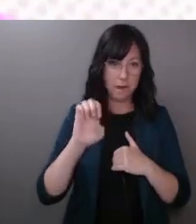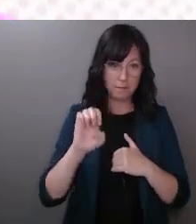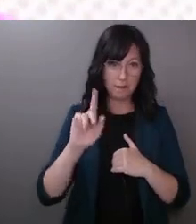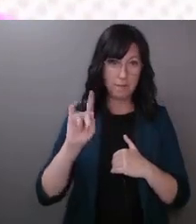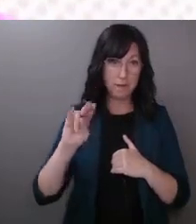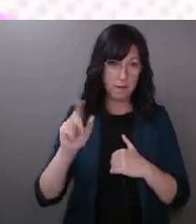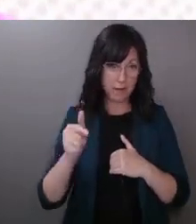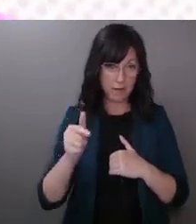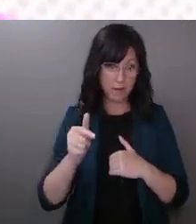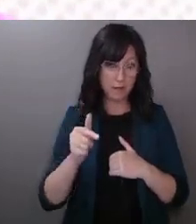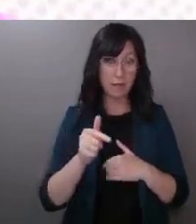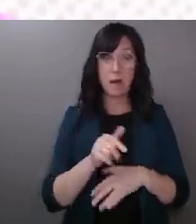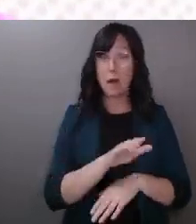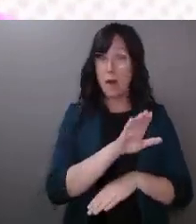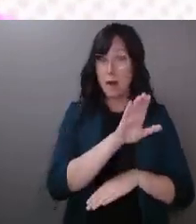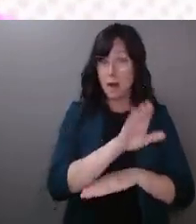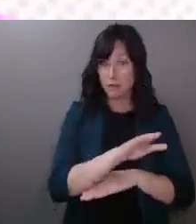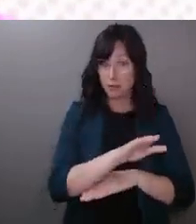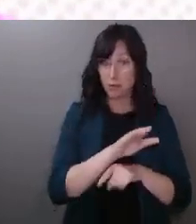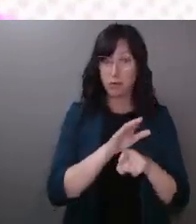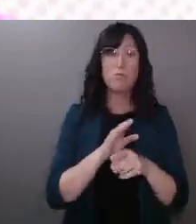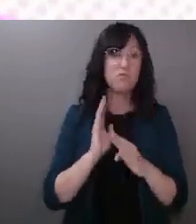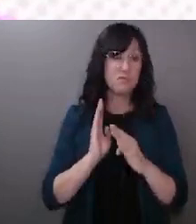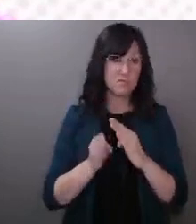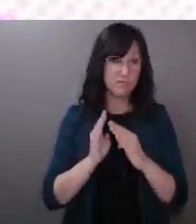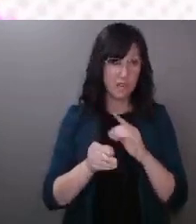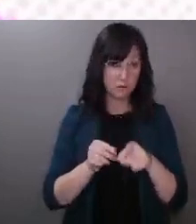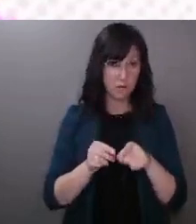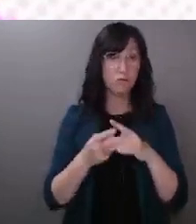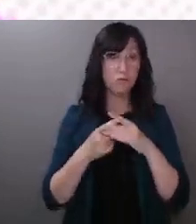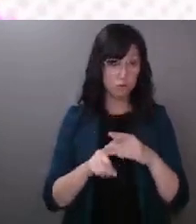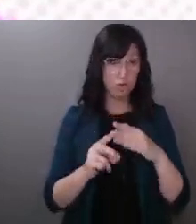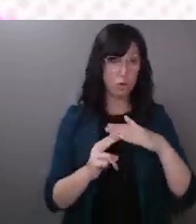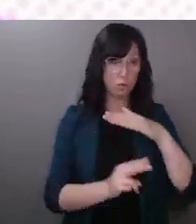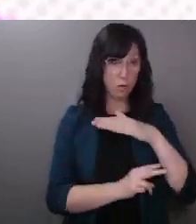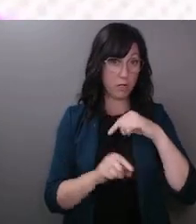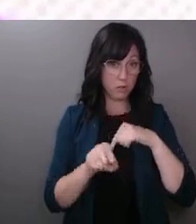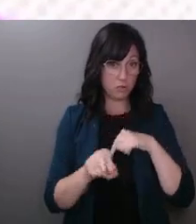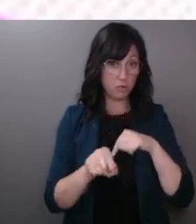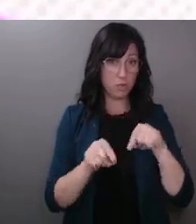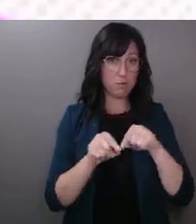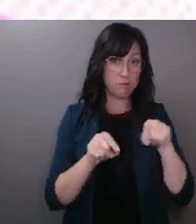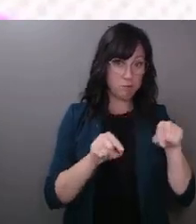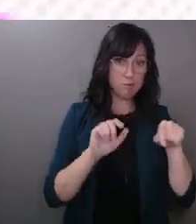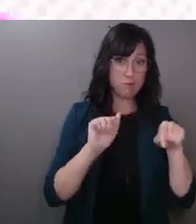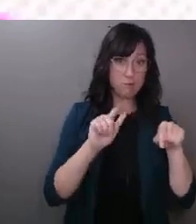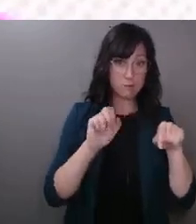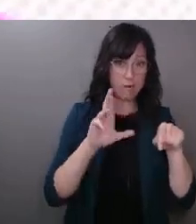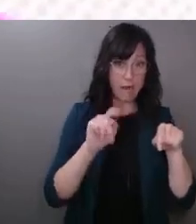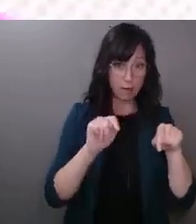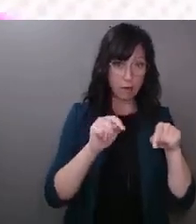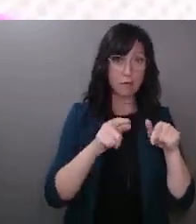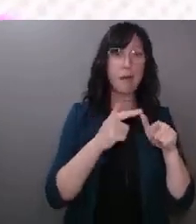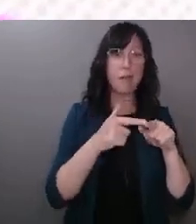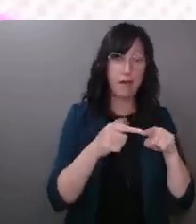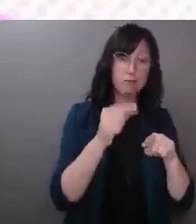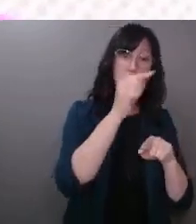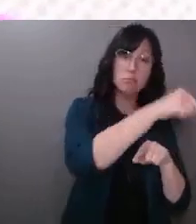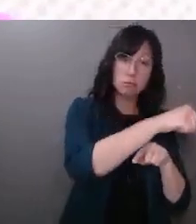the afternoons, it will run from downtown with service on Mackenzie King Bridge and on Albert Street to Tunis Pasteur Station.